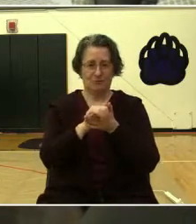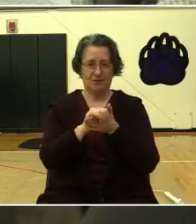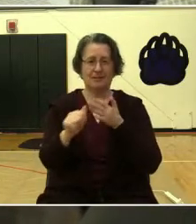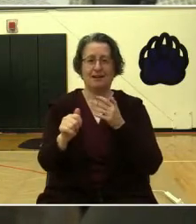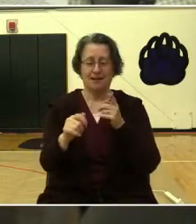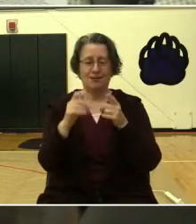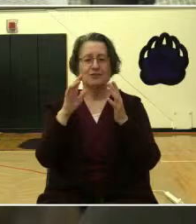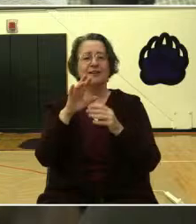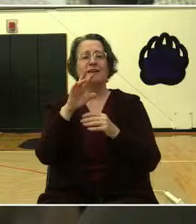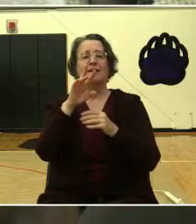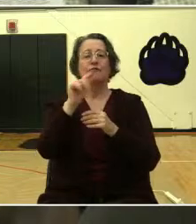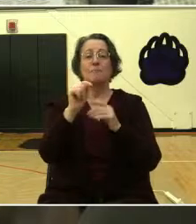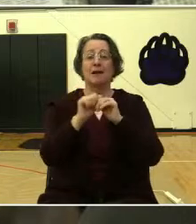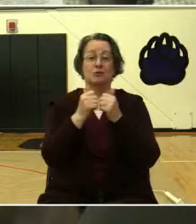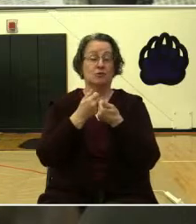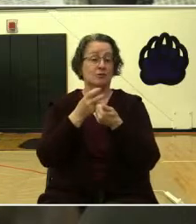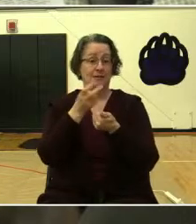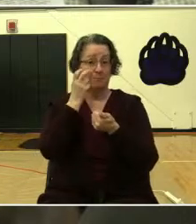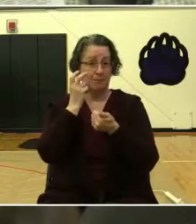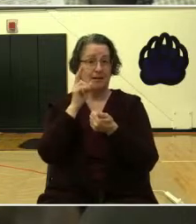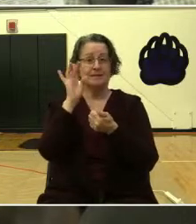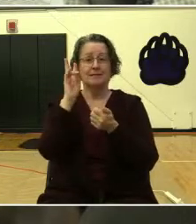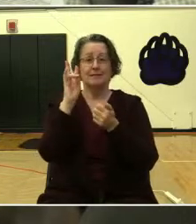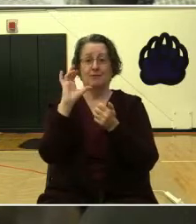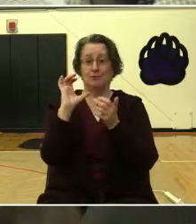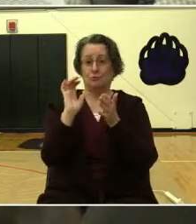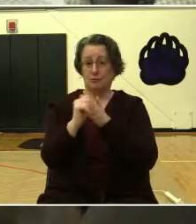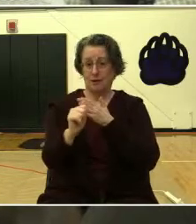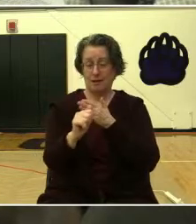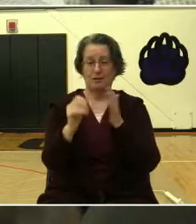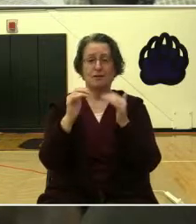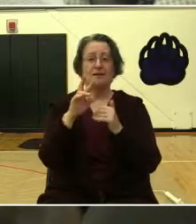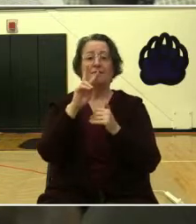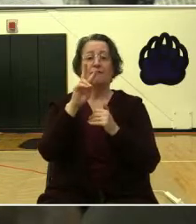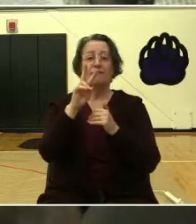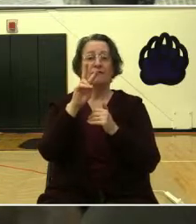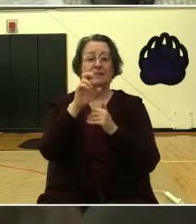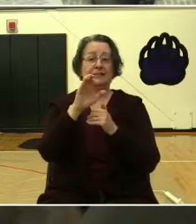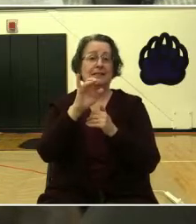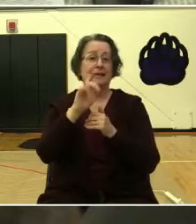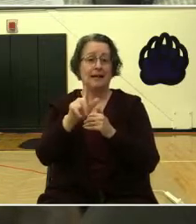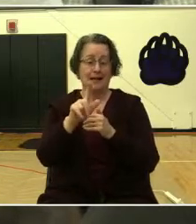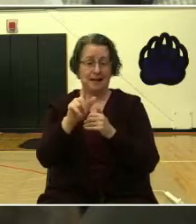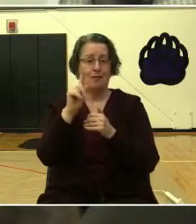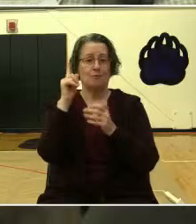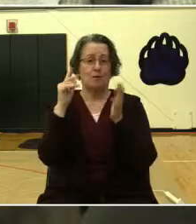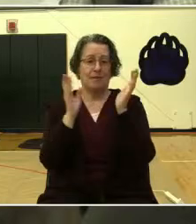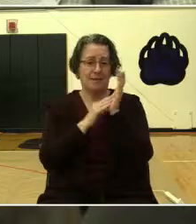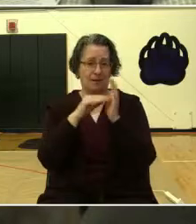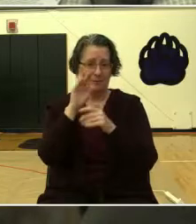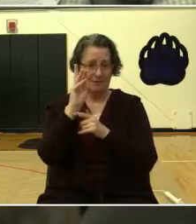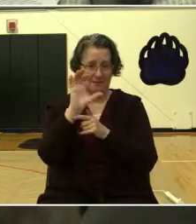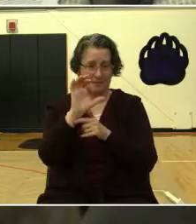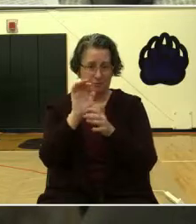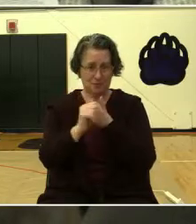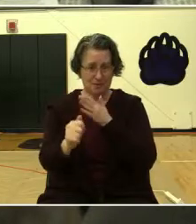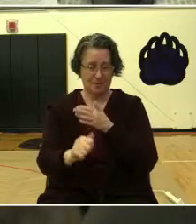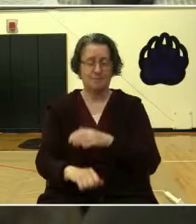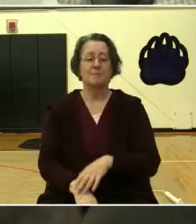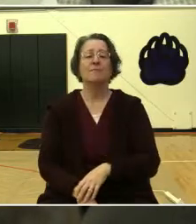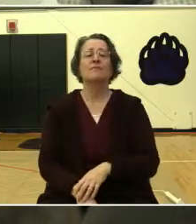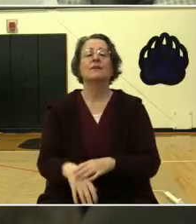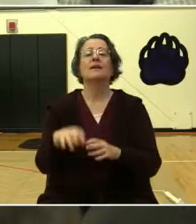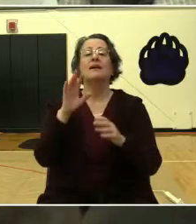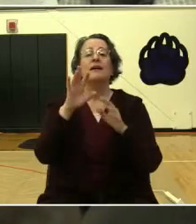Vermont Association for the blind $700 Vermont Center Independent Living $1,600